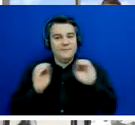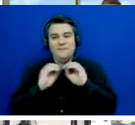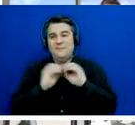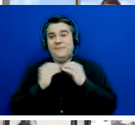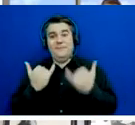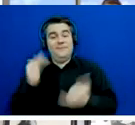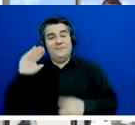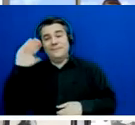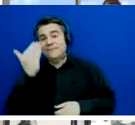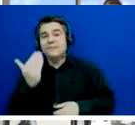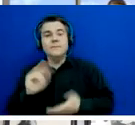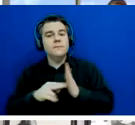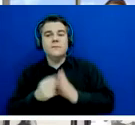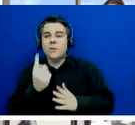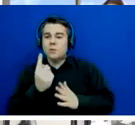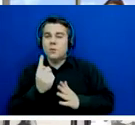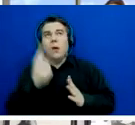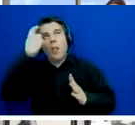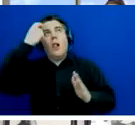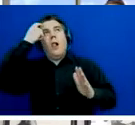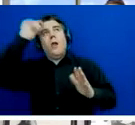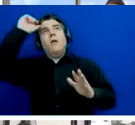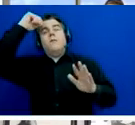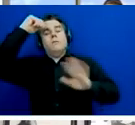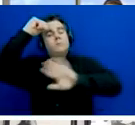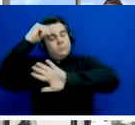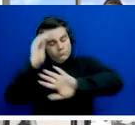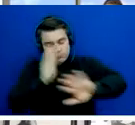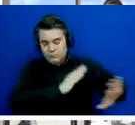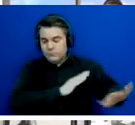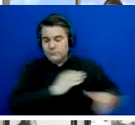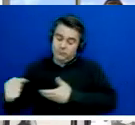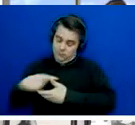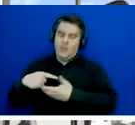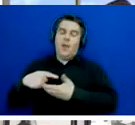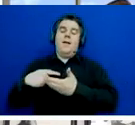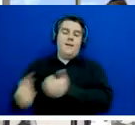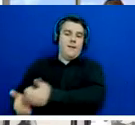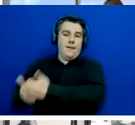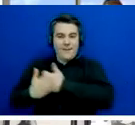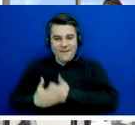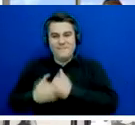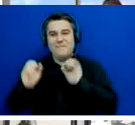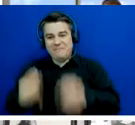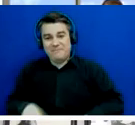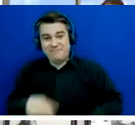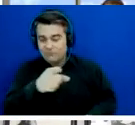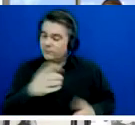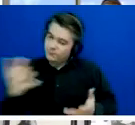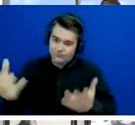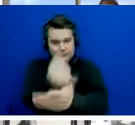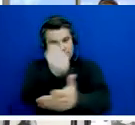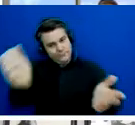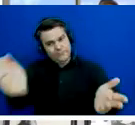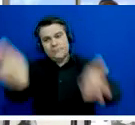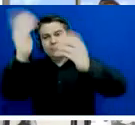And so it's just one less thing that you have to think about or go find. It's just one more thing that you can automate in your life. So take advantage of that. And